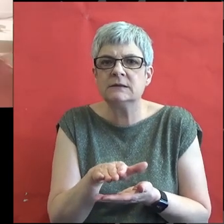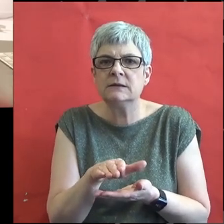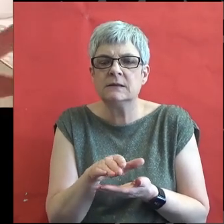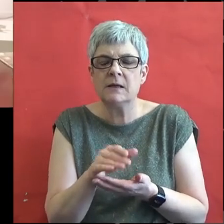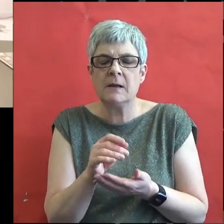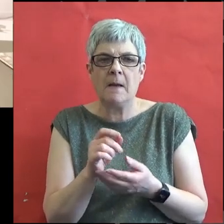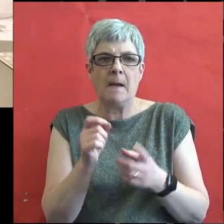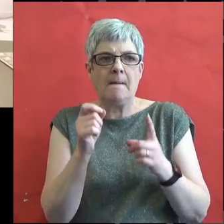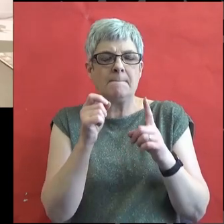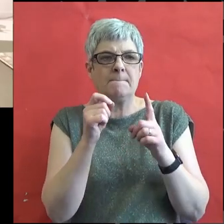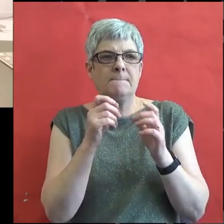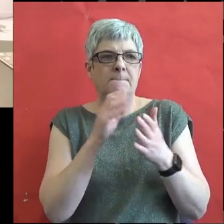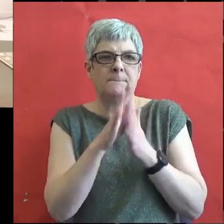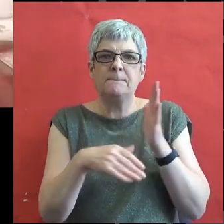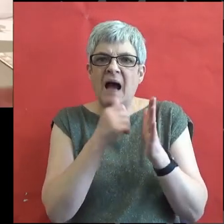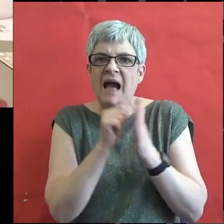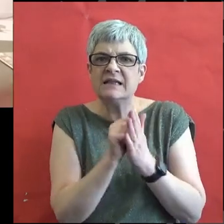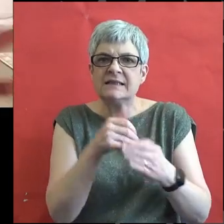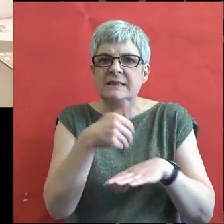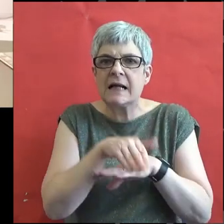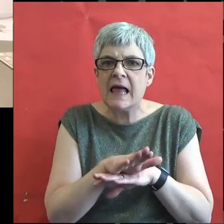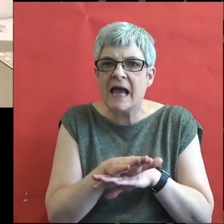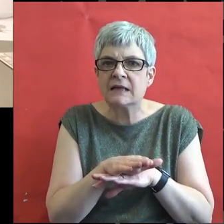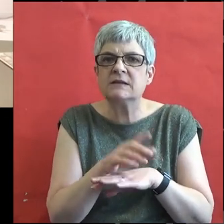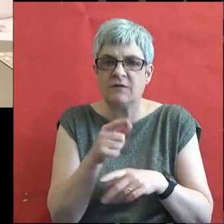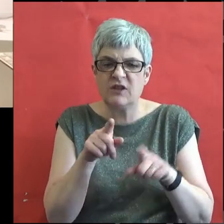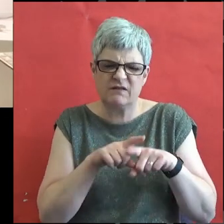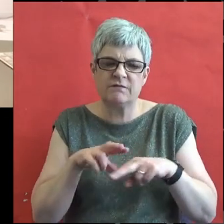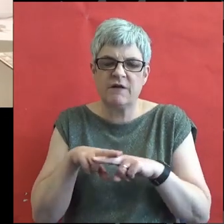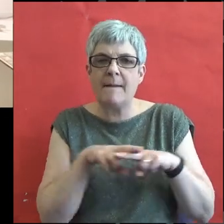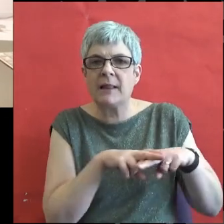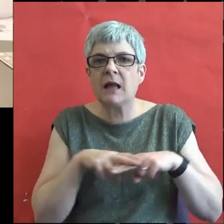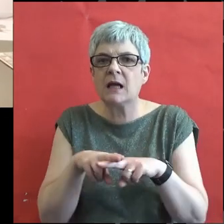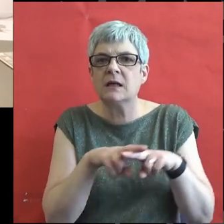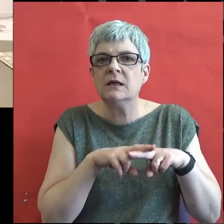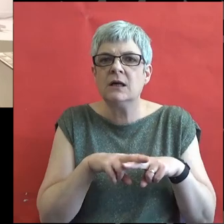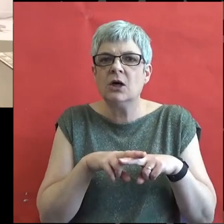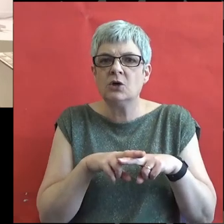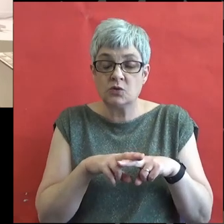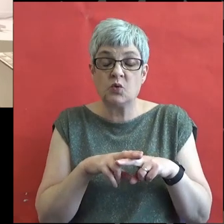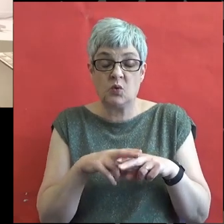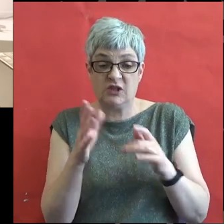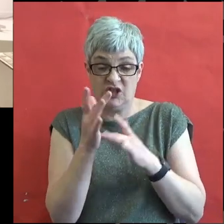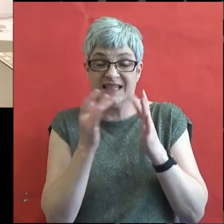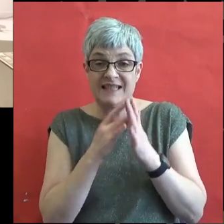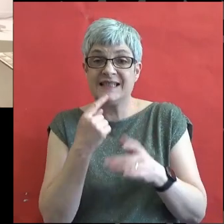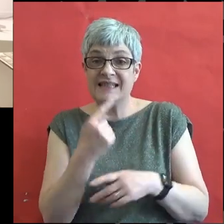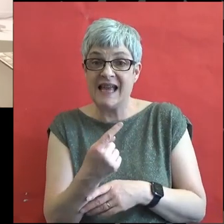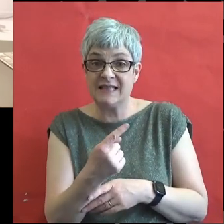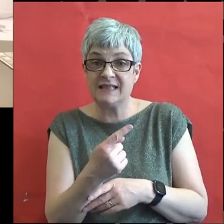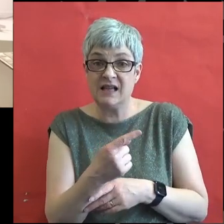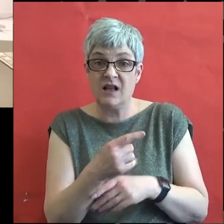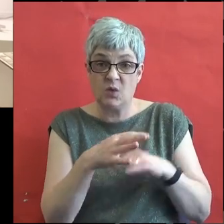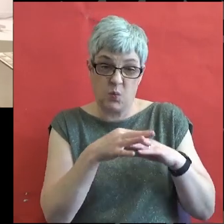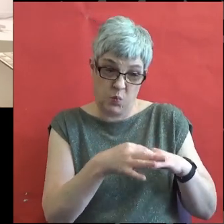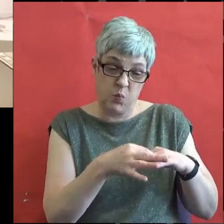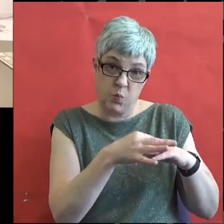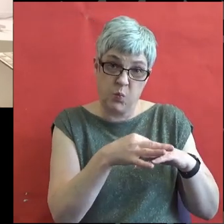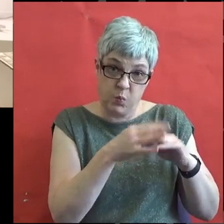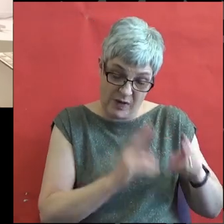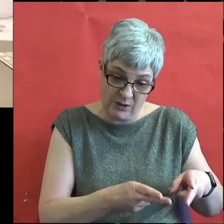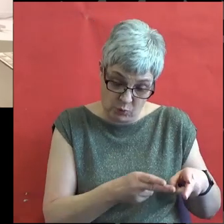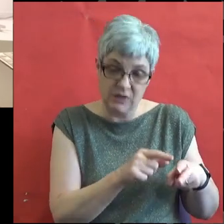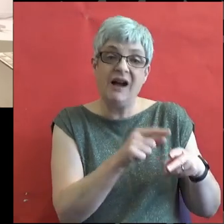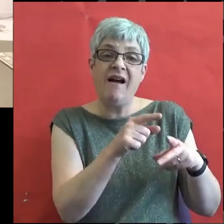pious neglect of the family. In Jesus' eyes, these widows are to be cared for by the church, but these